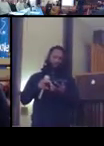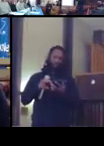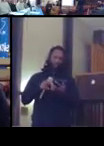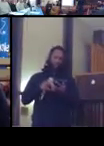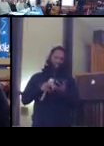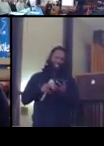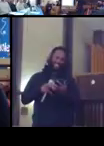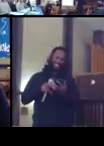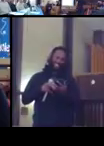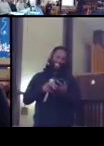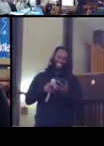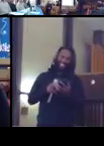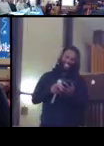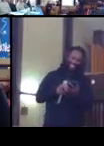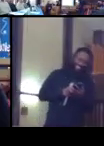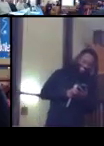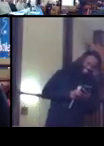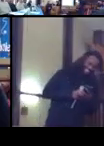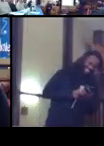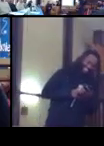Back to my phone.